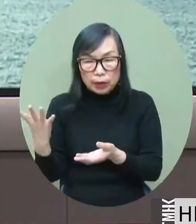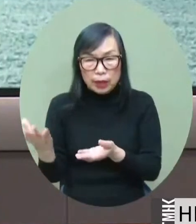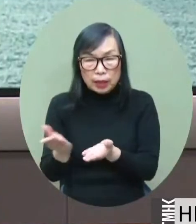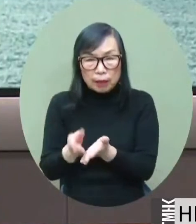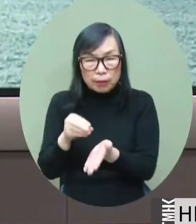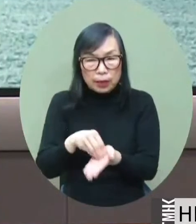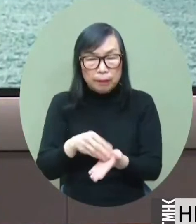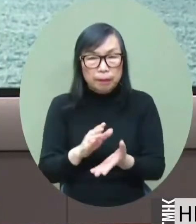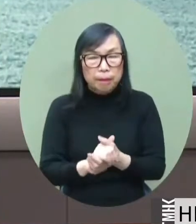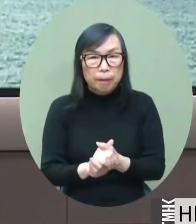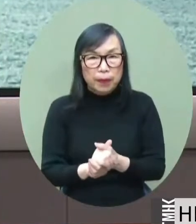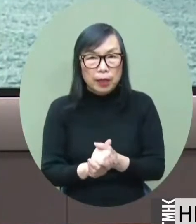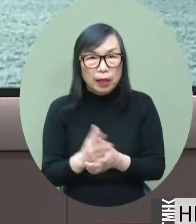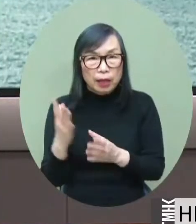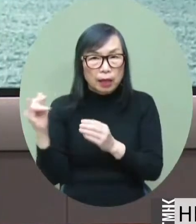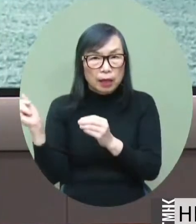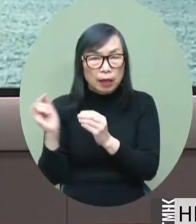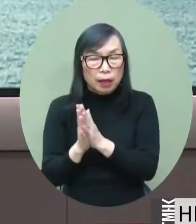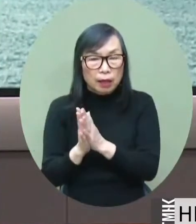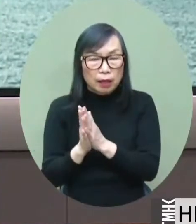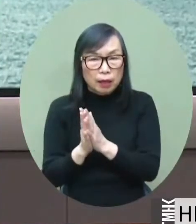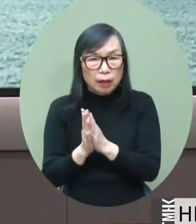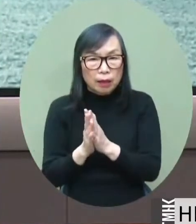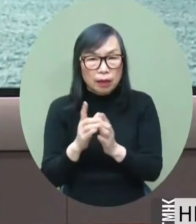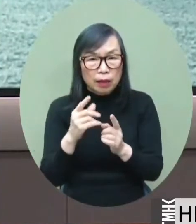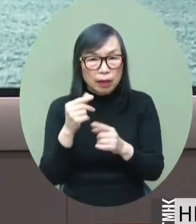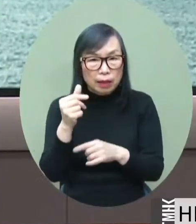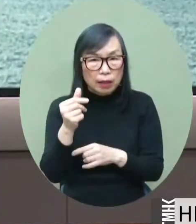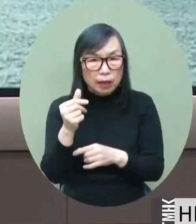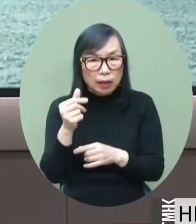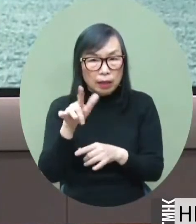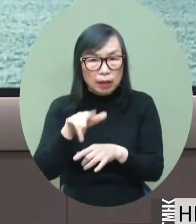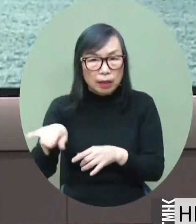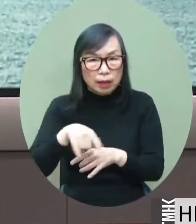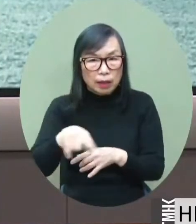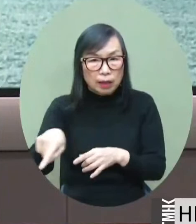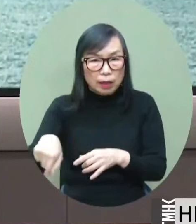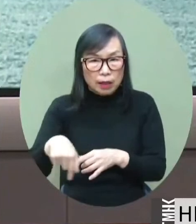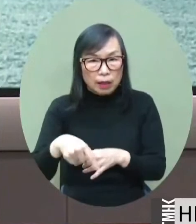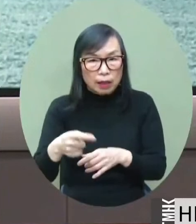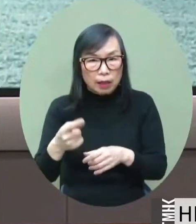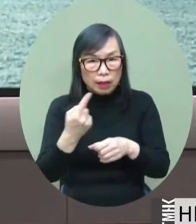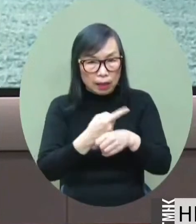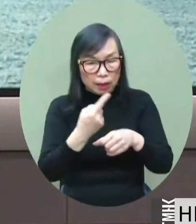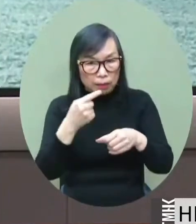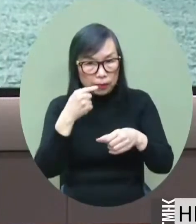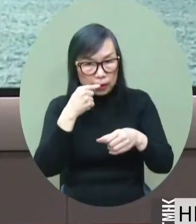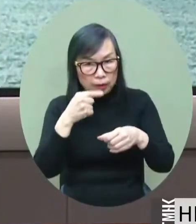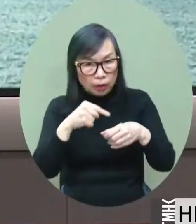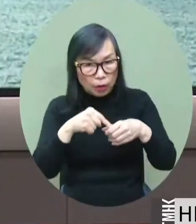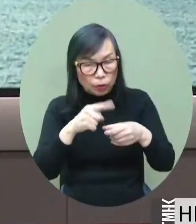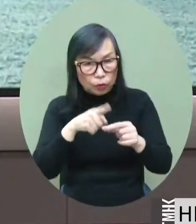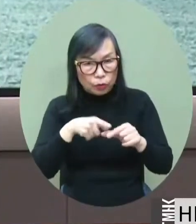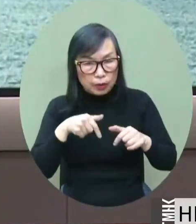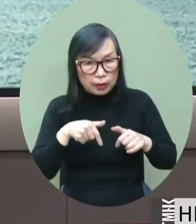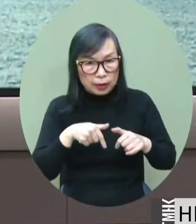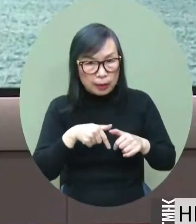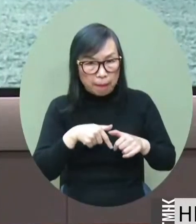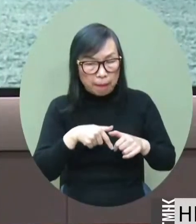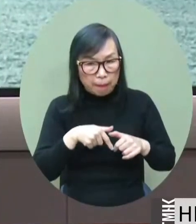3,126 cases were local cases. Among the imported cases, 10 were found at the